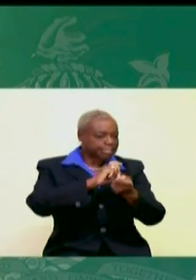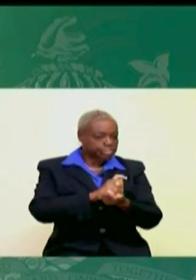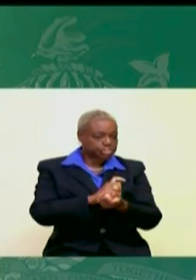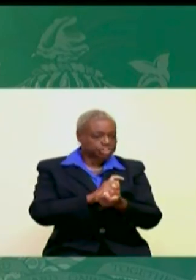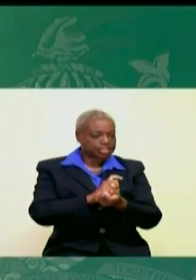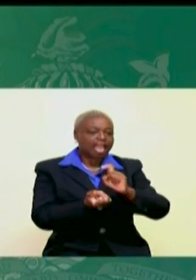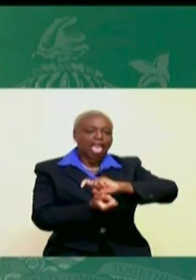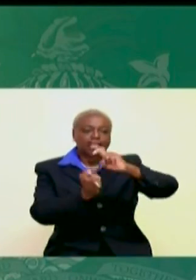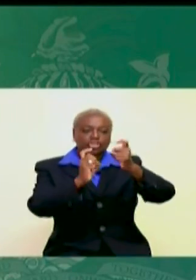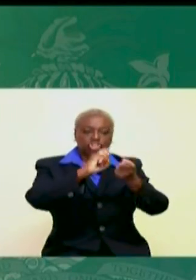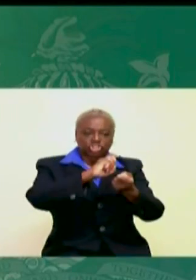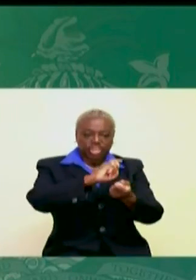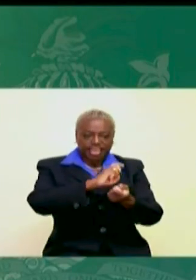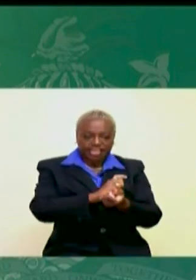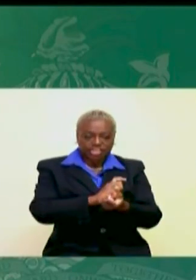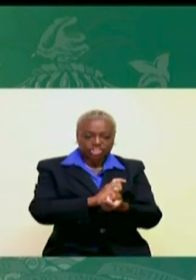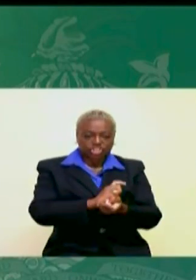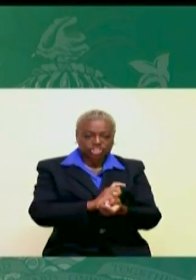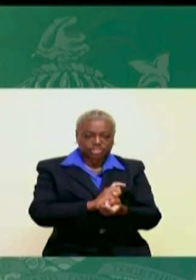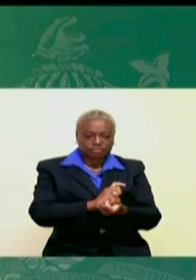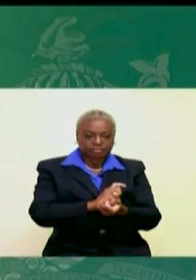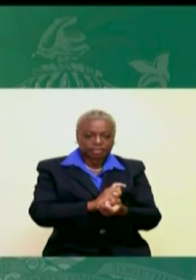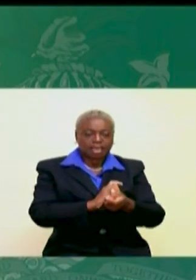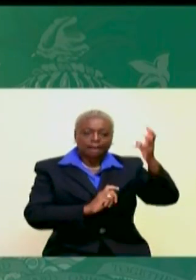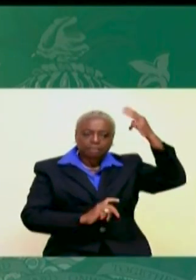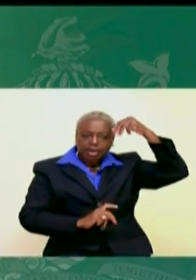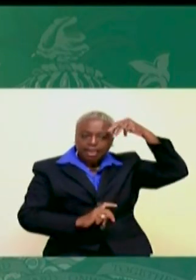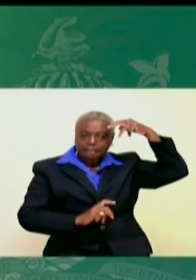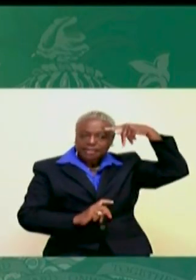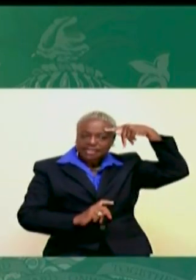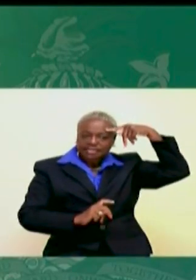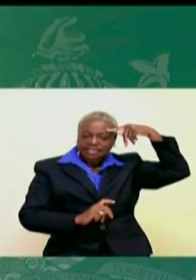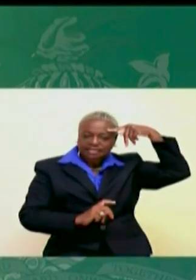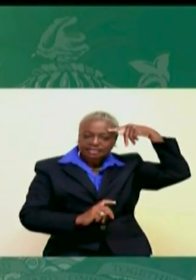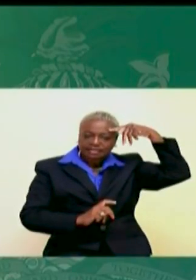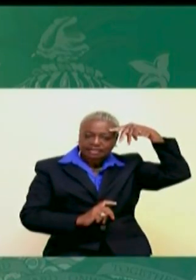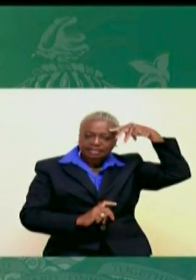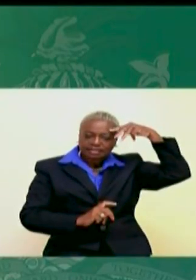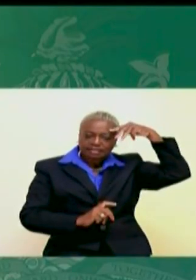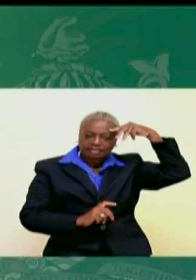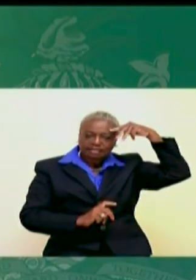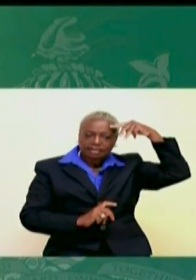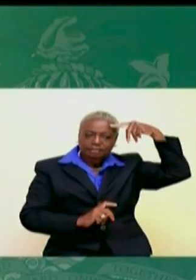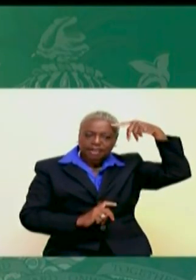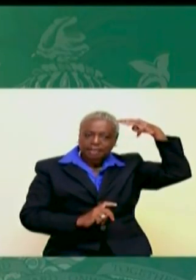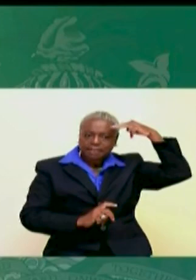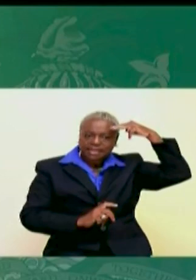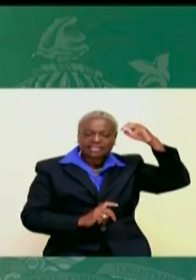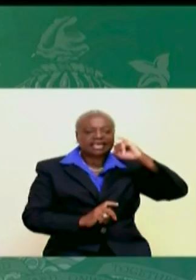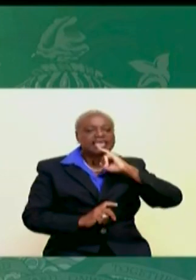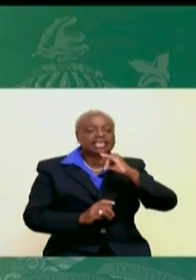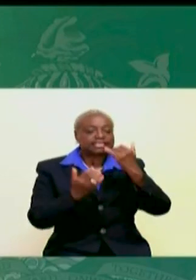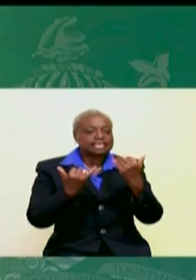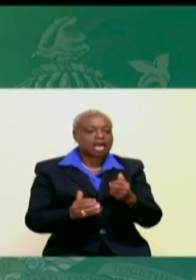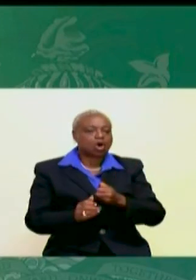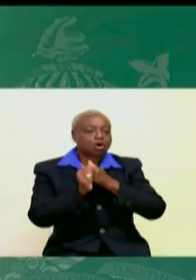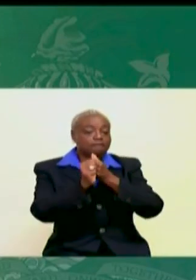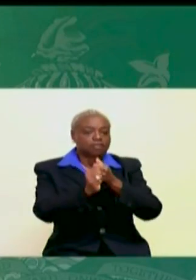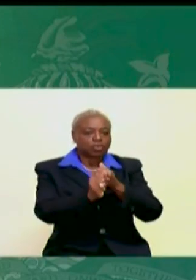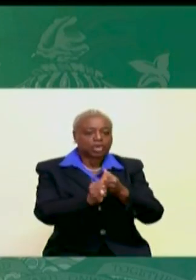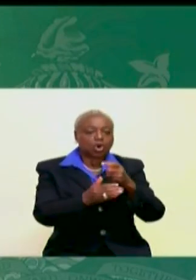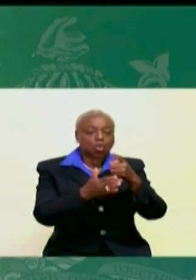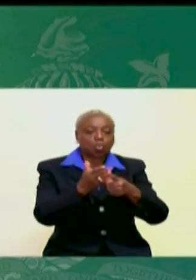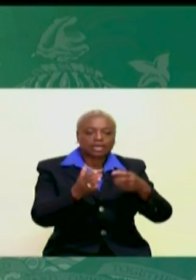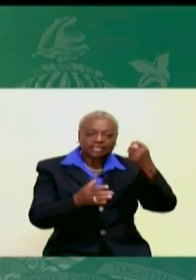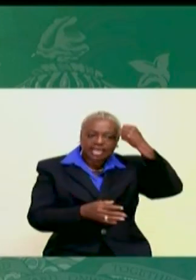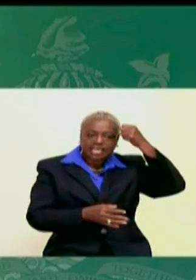yes. Change. Oh, yes, sir. Prime Minister is now following what Sir Lyndon said